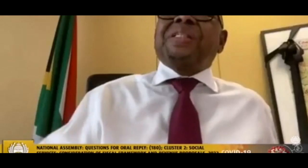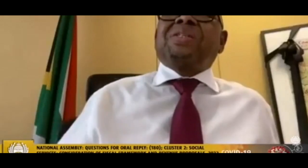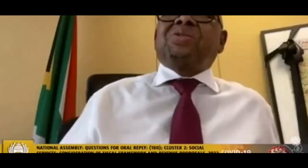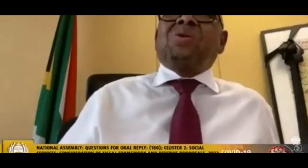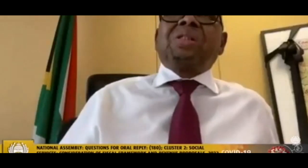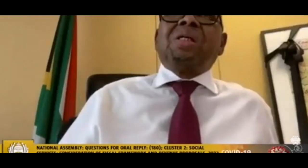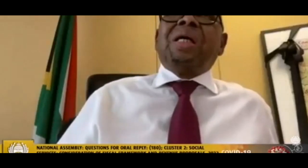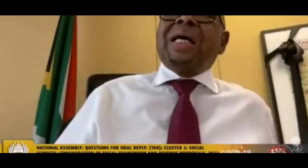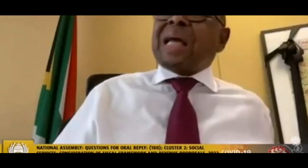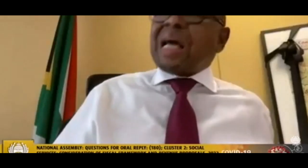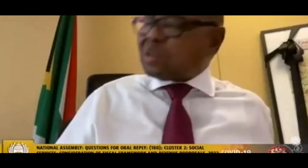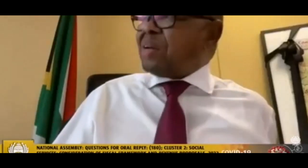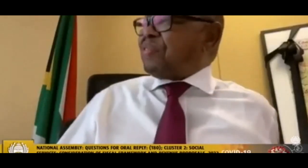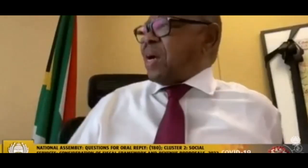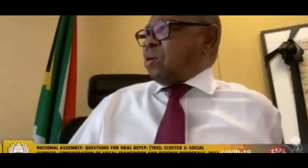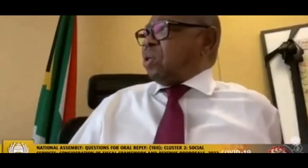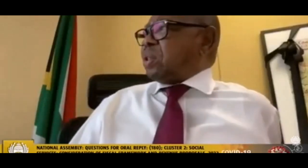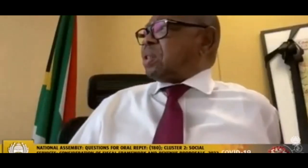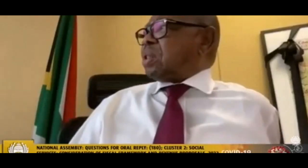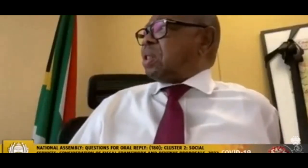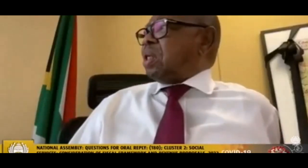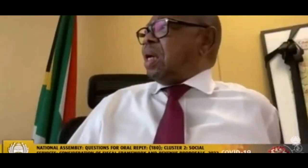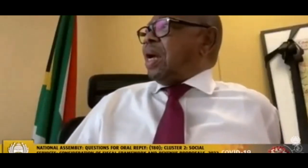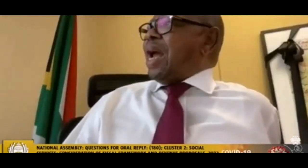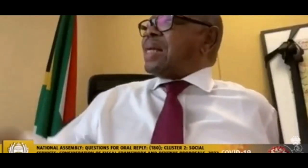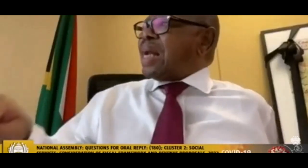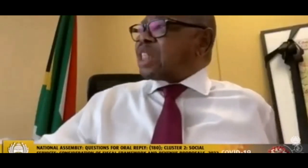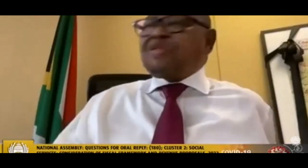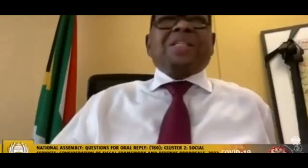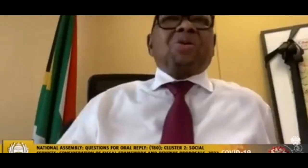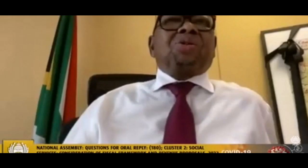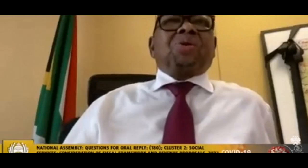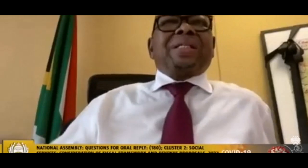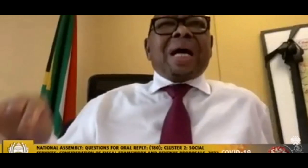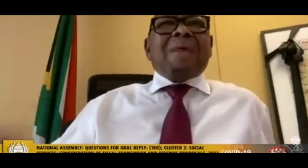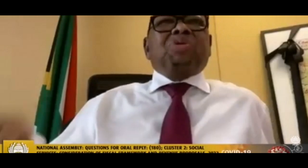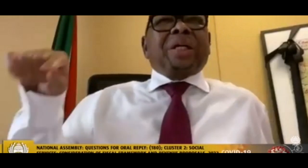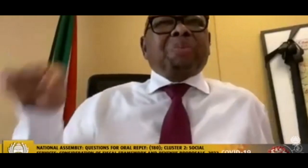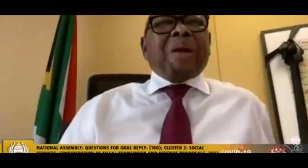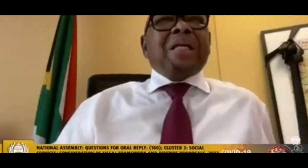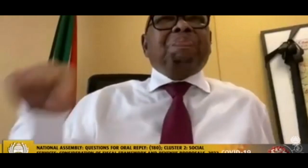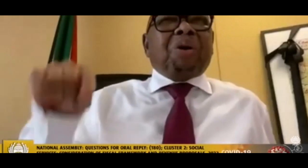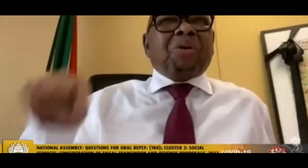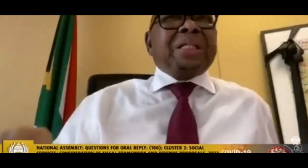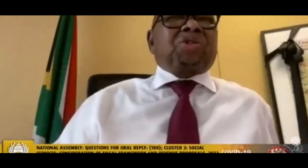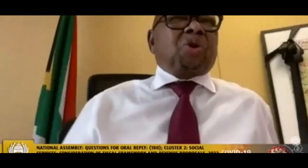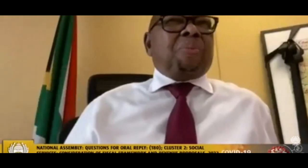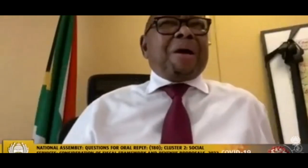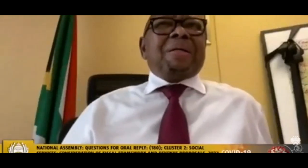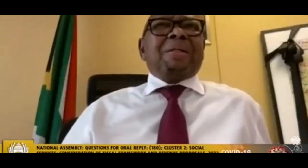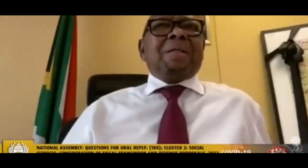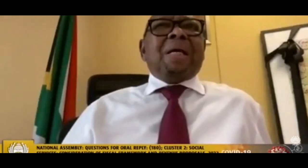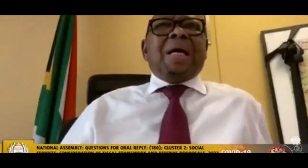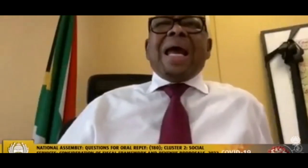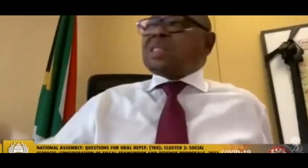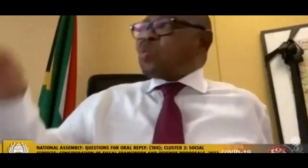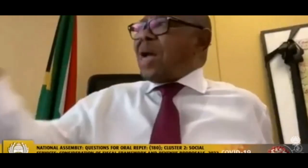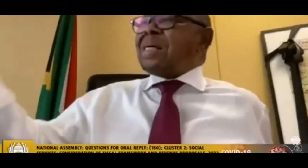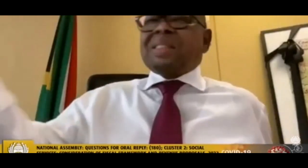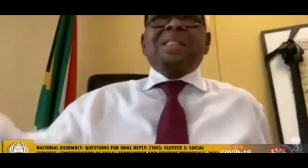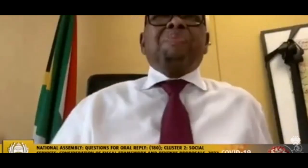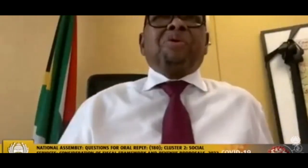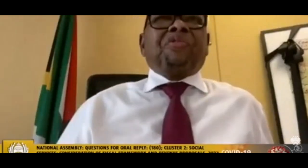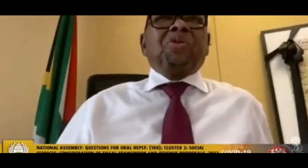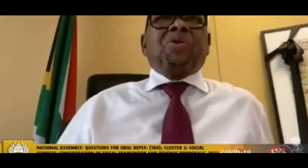now, NSFAS has got an unqualified audit, and NSFAS also has come to explain both at SCOPA